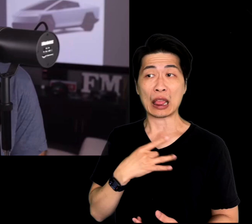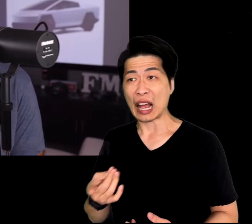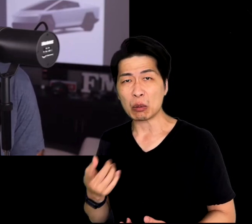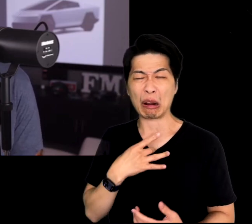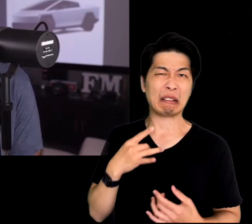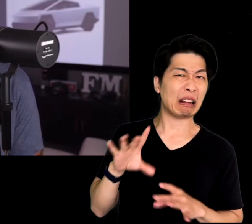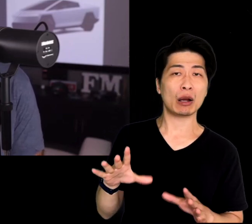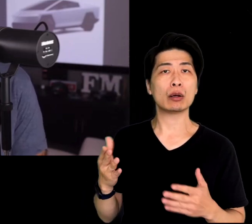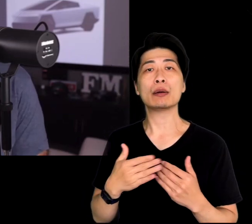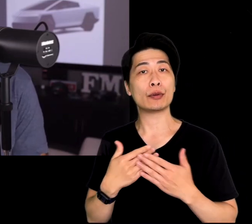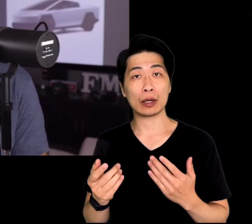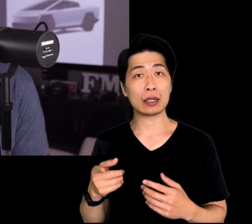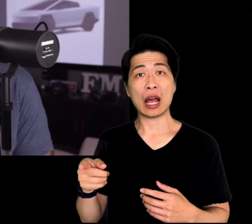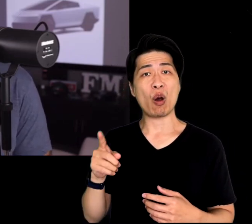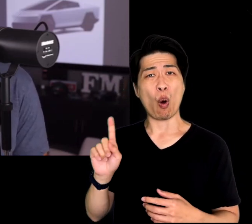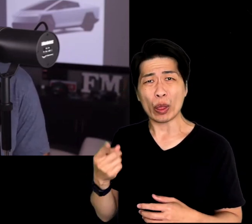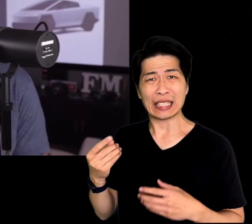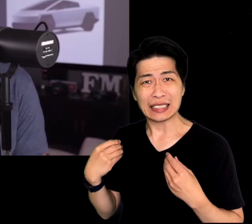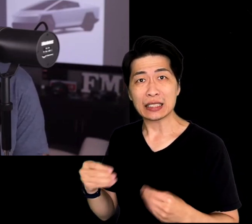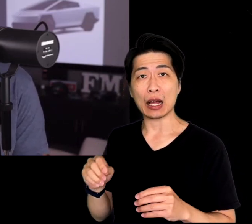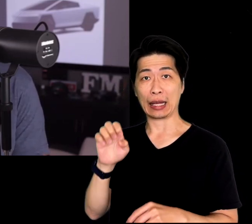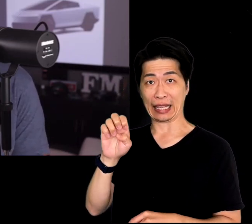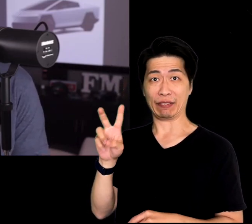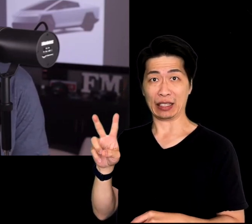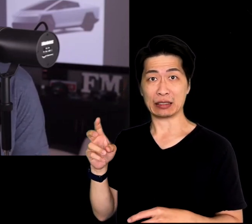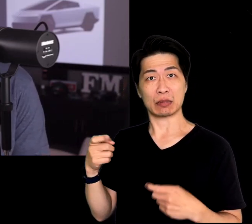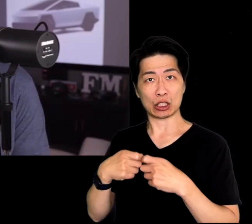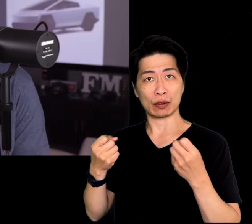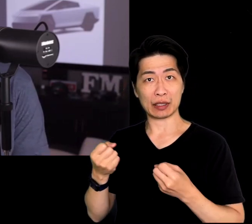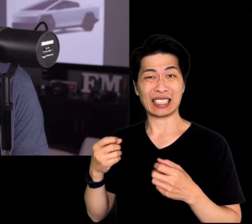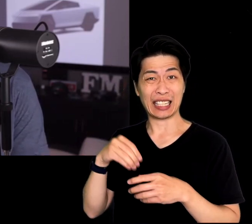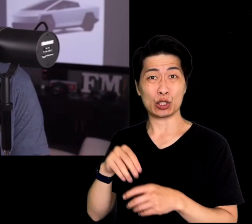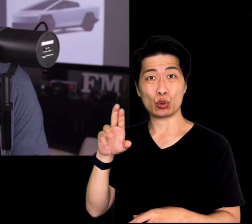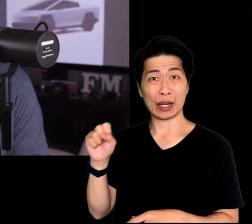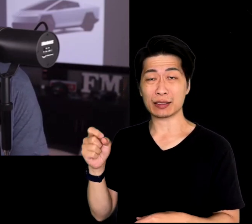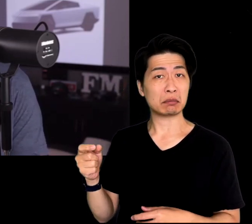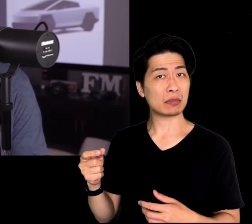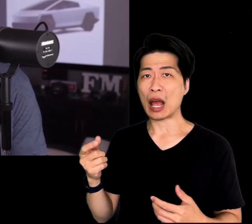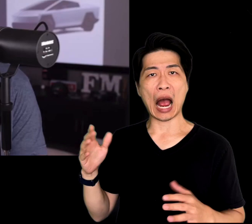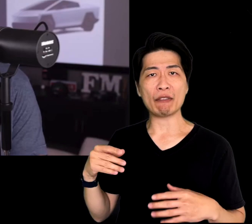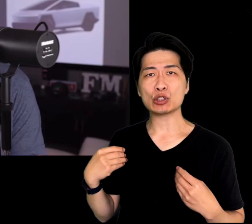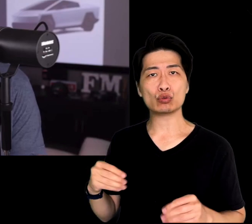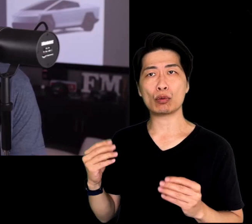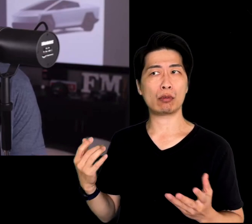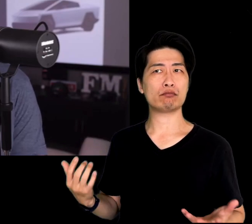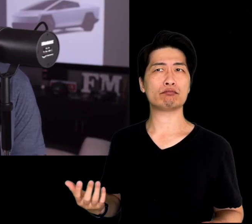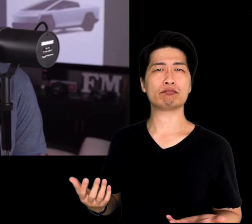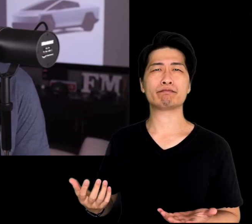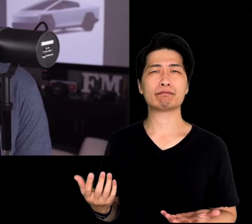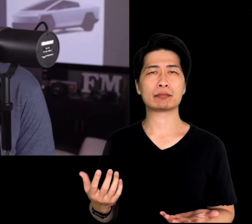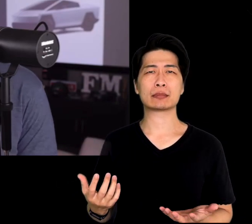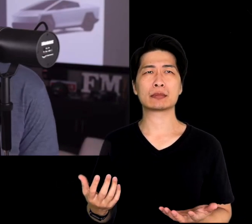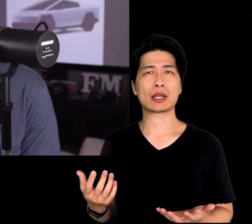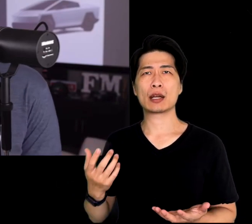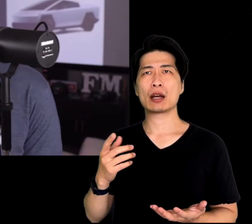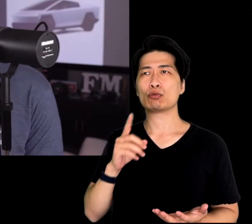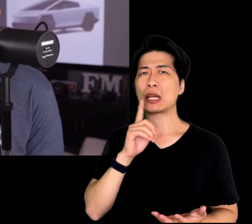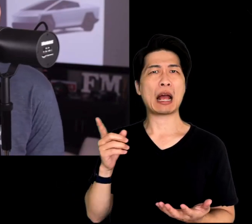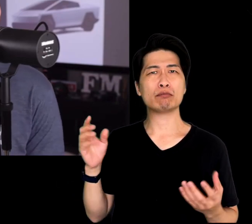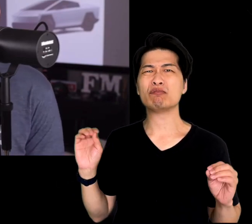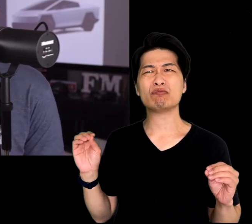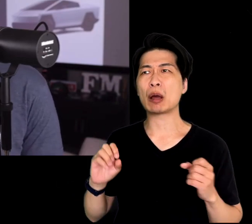sells electric vehicles. In the United States, Tesla hasn't really sold, hasn't really marketed, hasn't